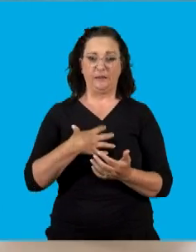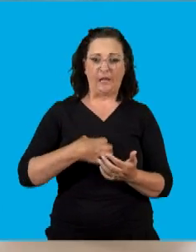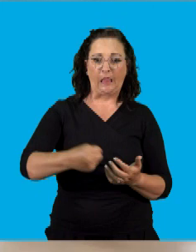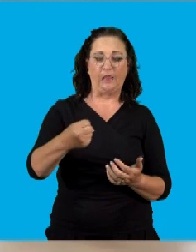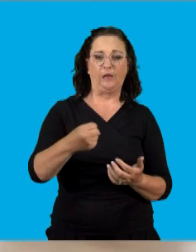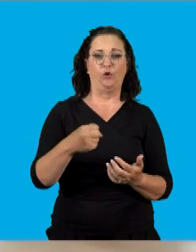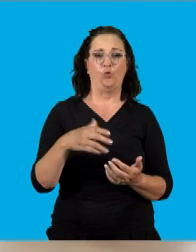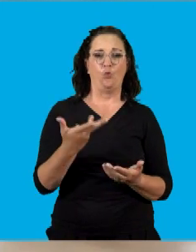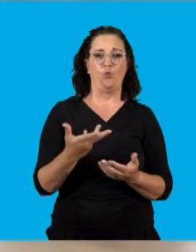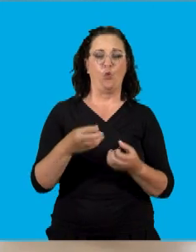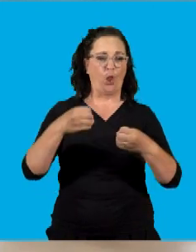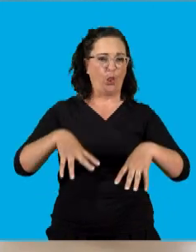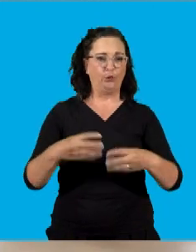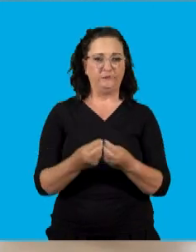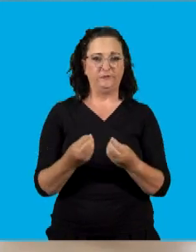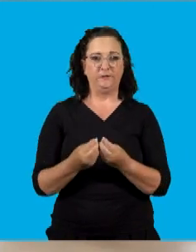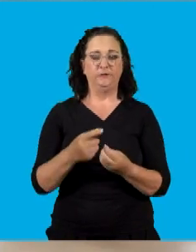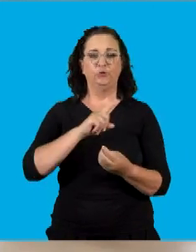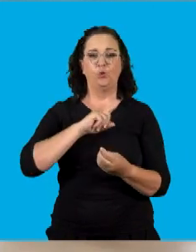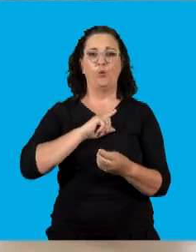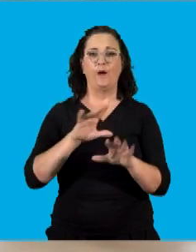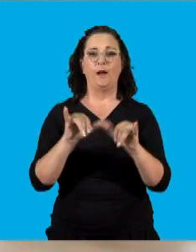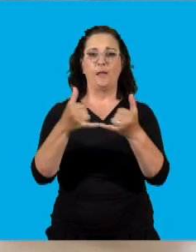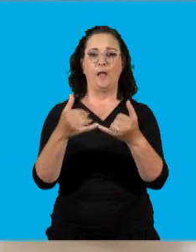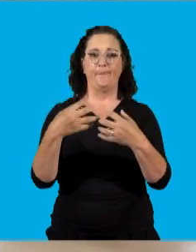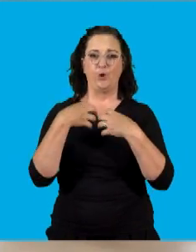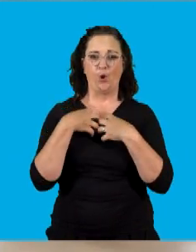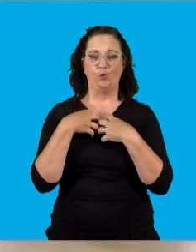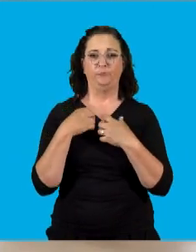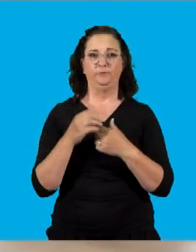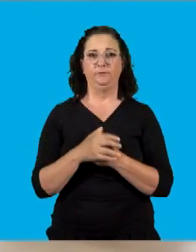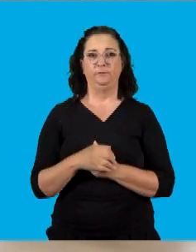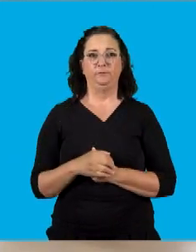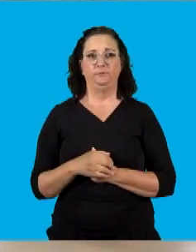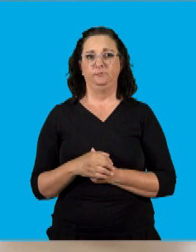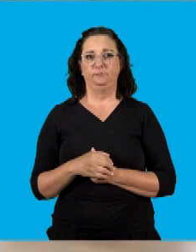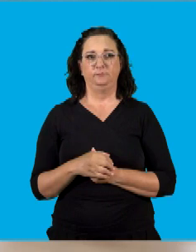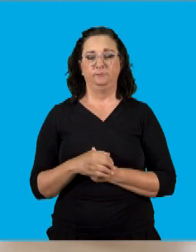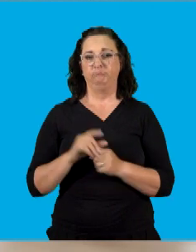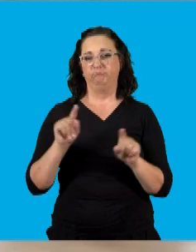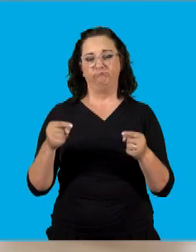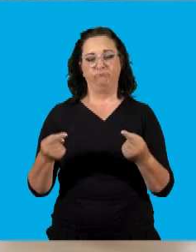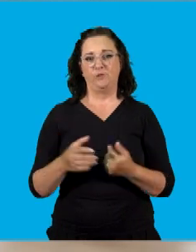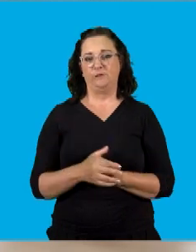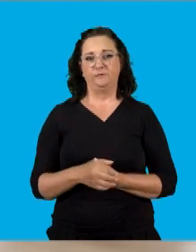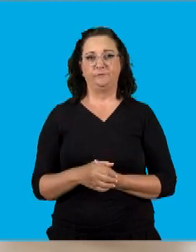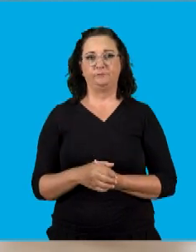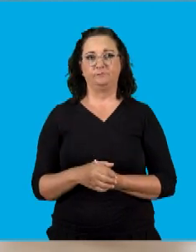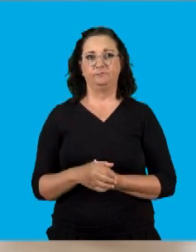shareholders cannot be taken or seized to pay for the debts of the business, which is a public company in this